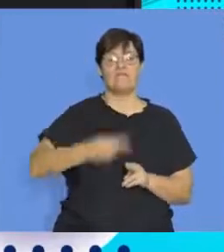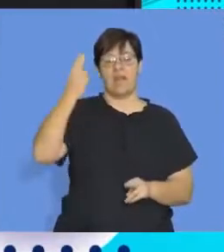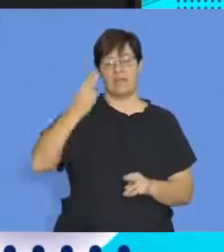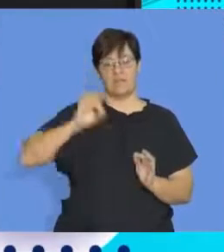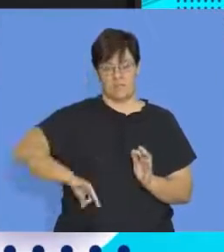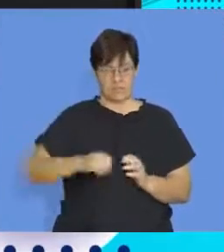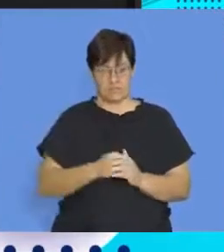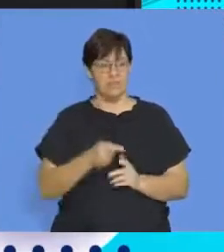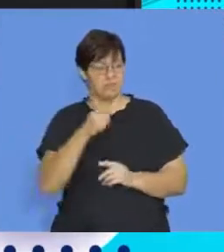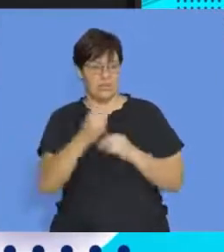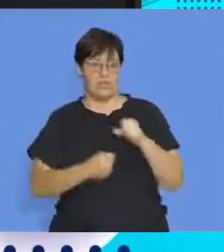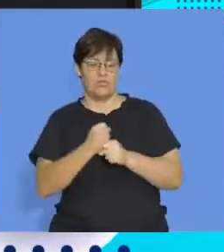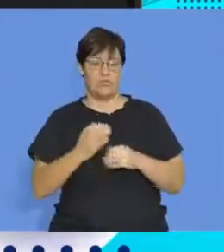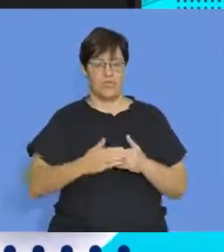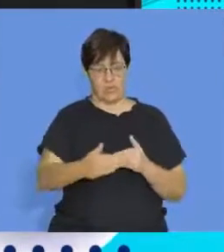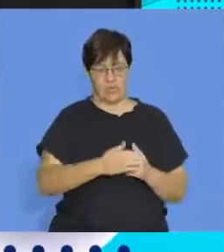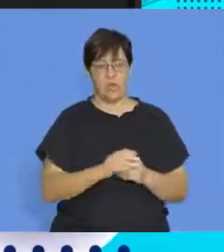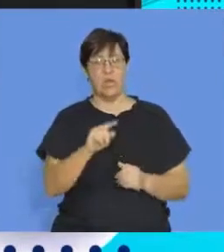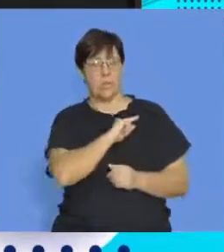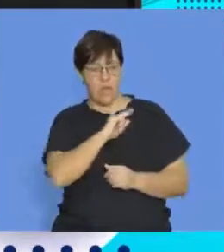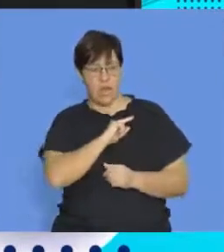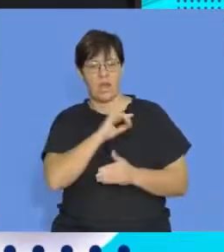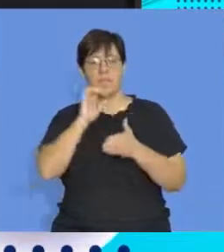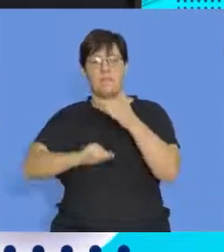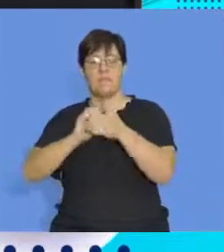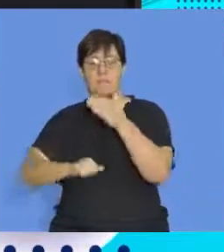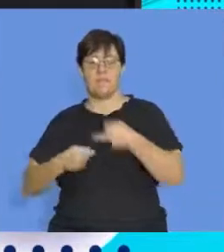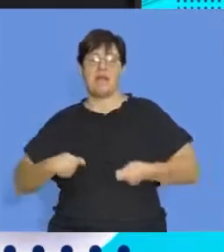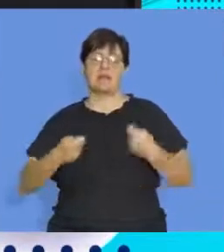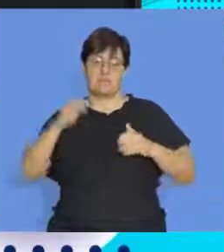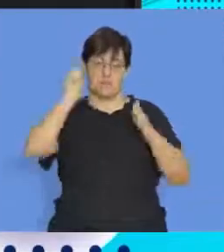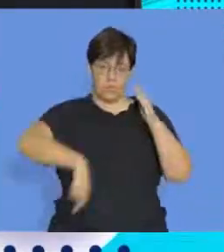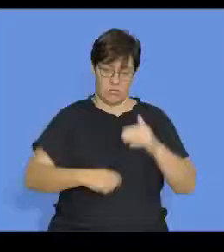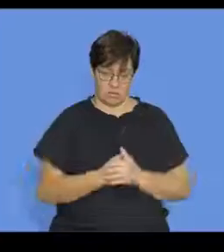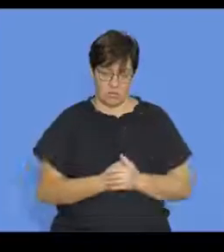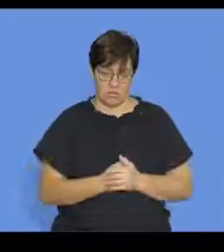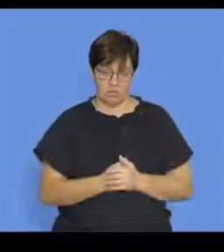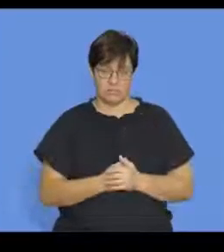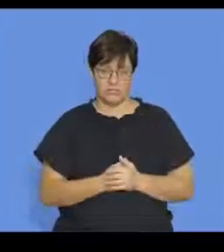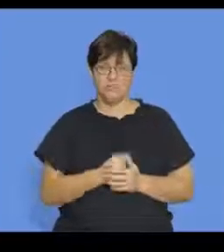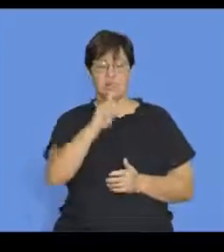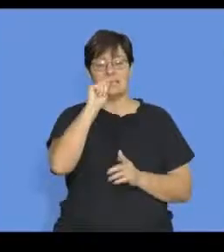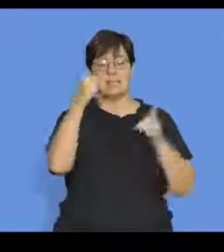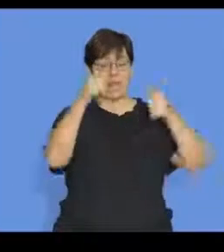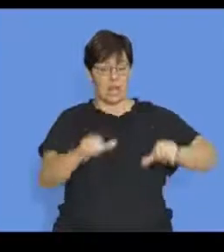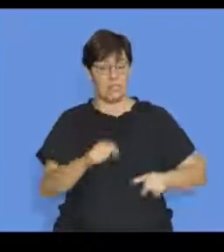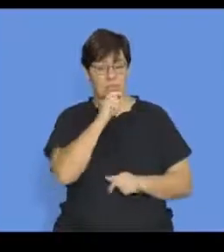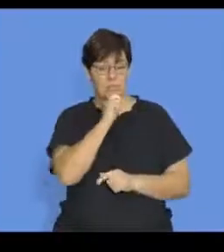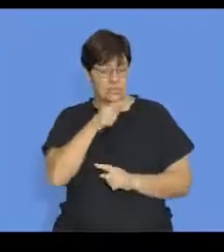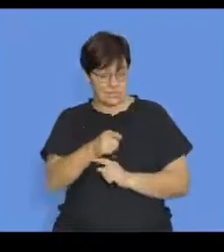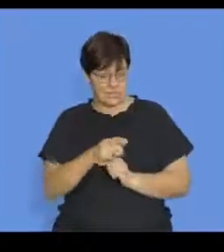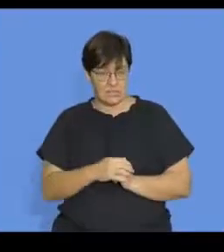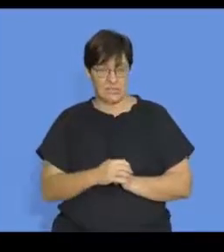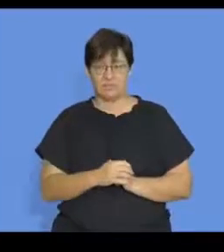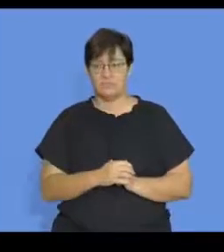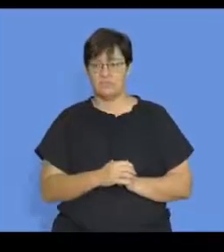final profit for the year, after subtracting all your expenses. And the T account that we use for